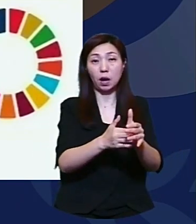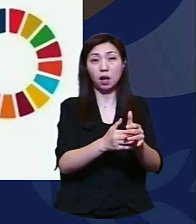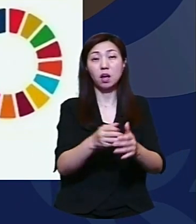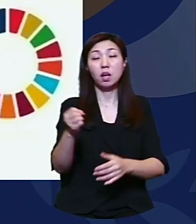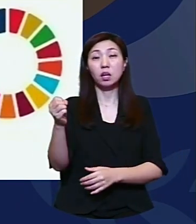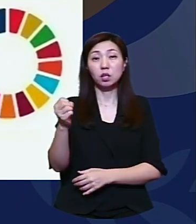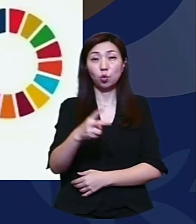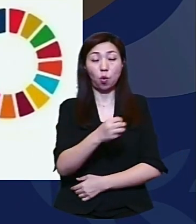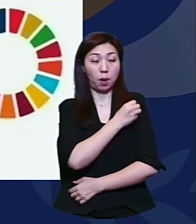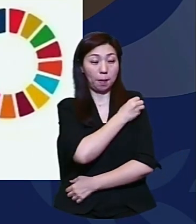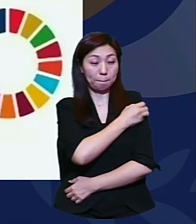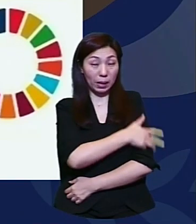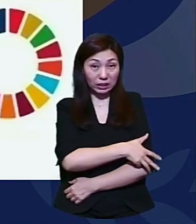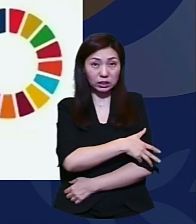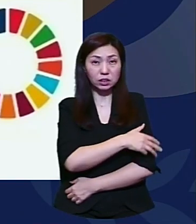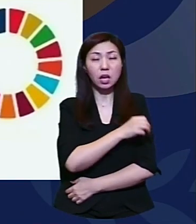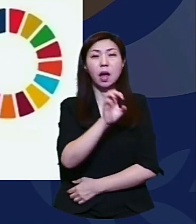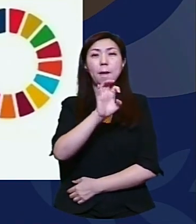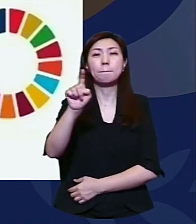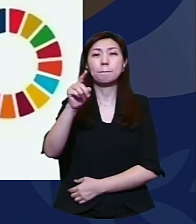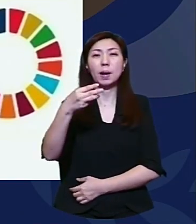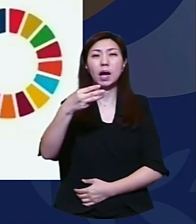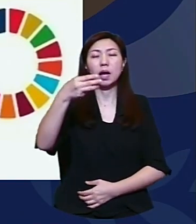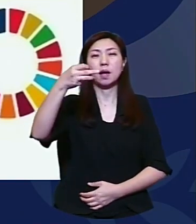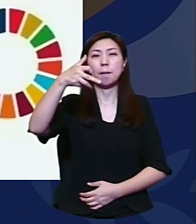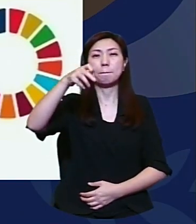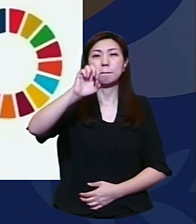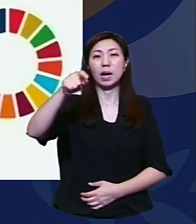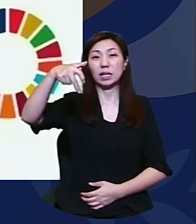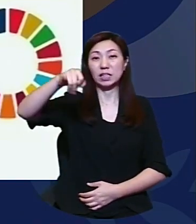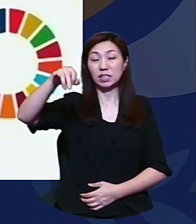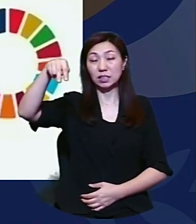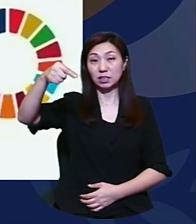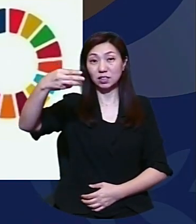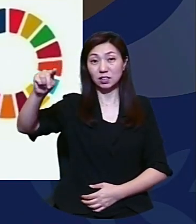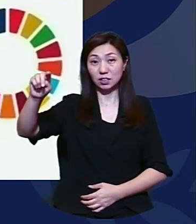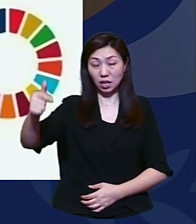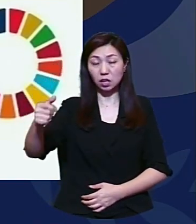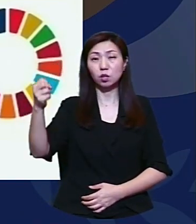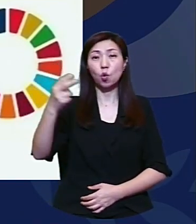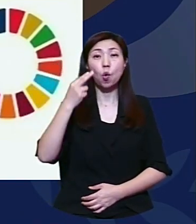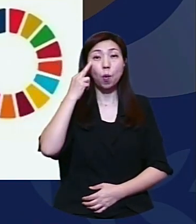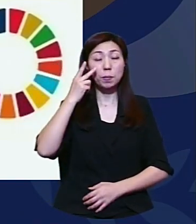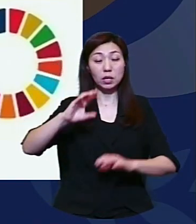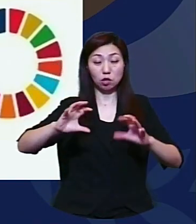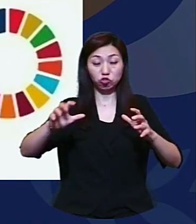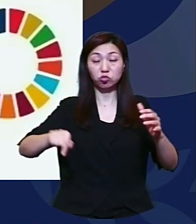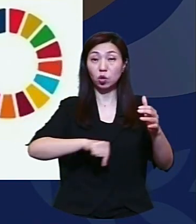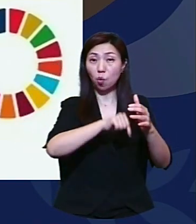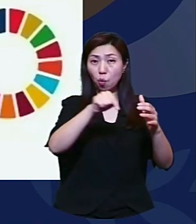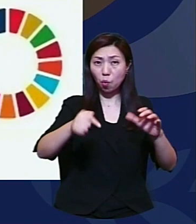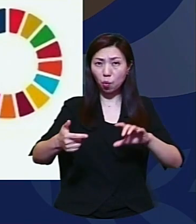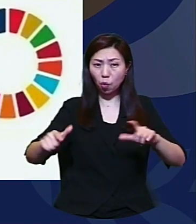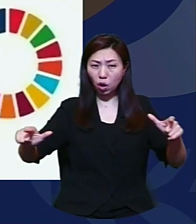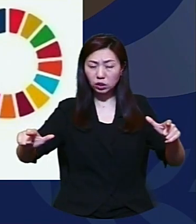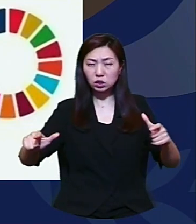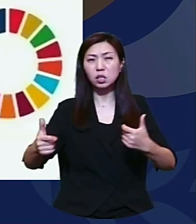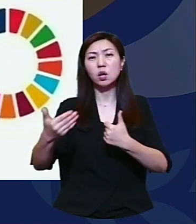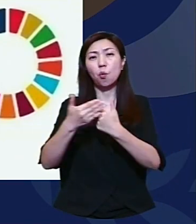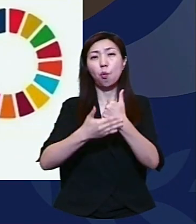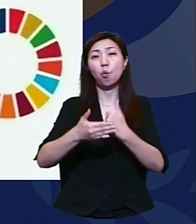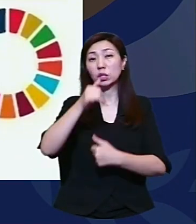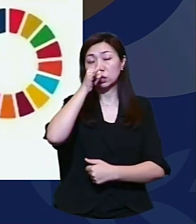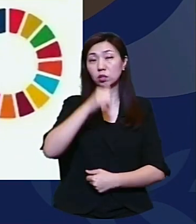And I think further afield, we're also, I want to mention quickly, collaborating with Estonia, Germany, the Digital Impact Alliance, to find ways